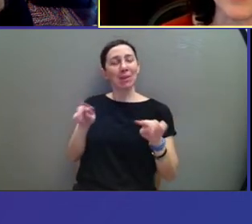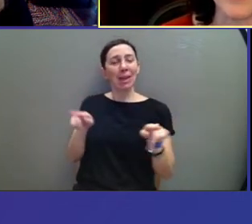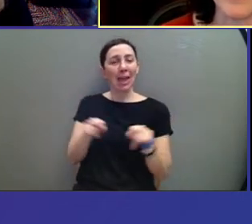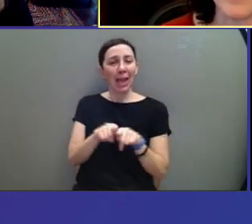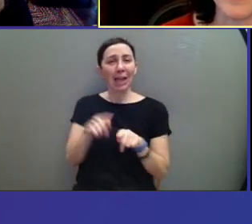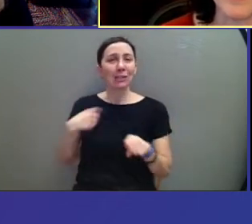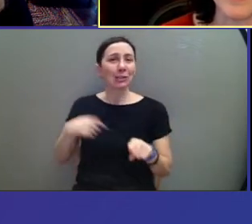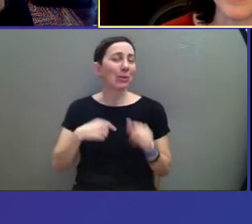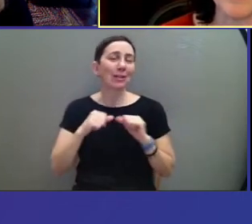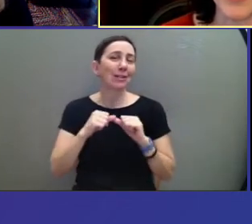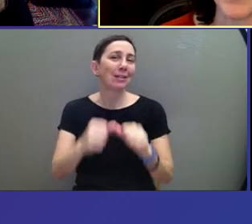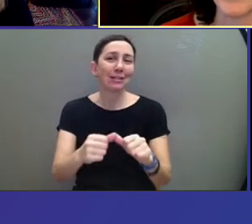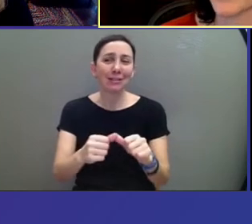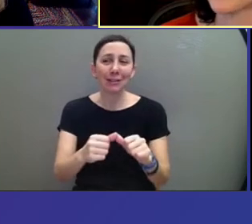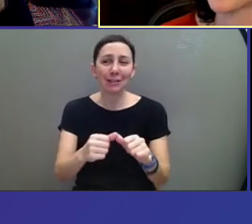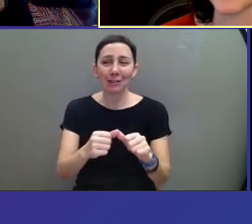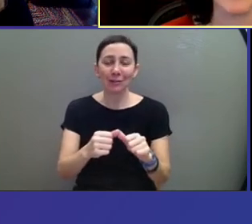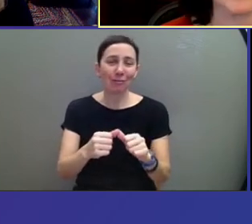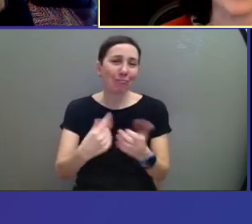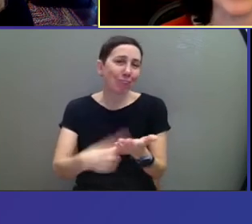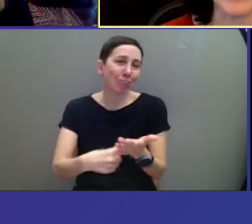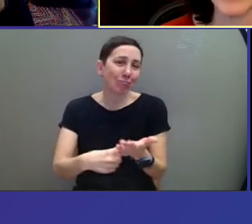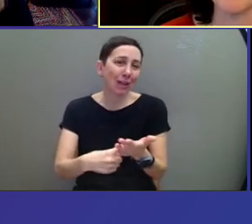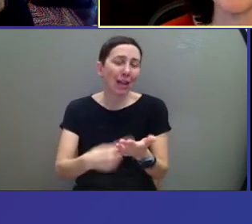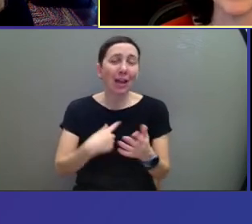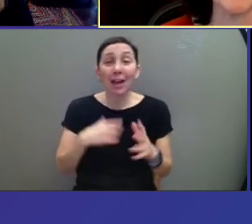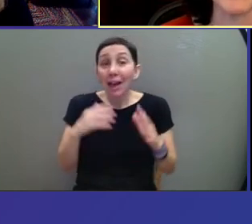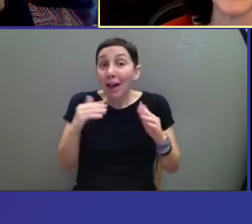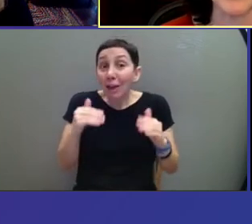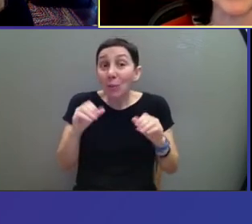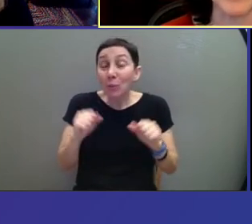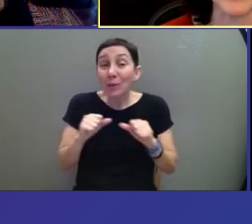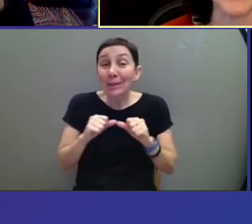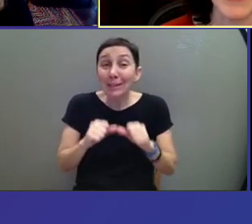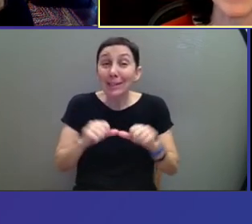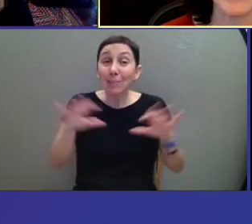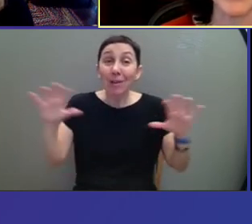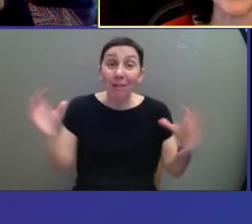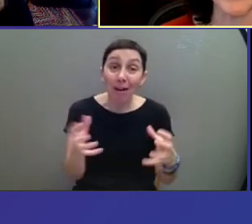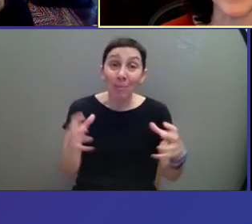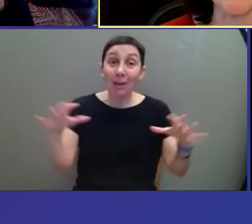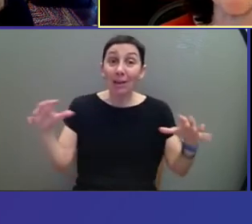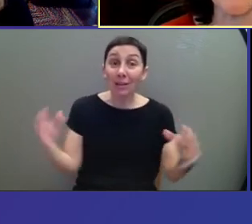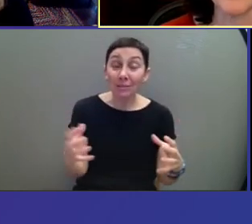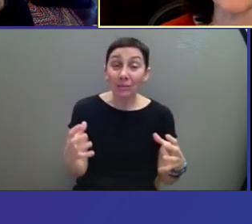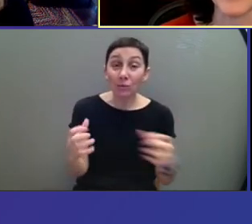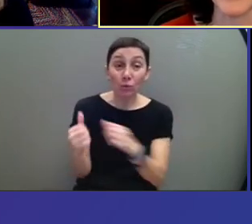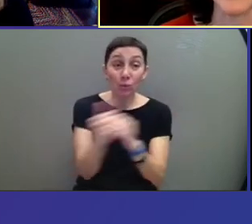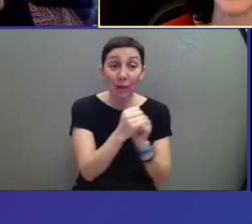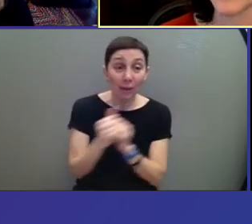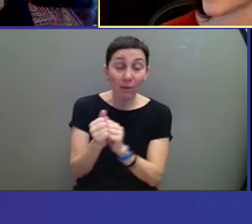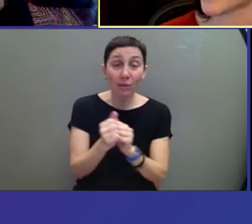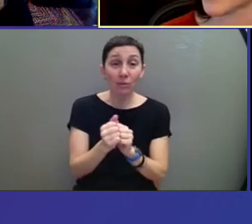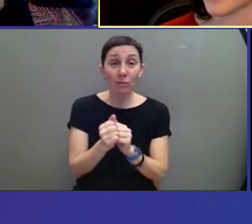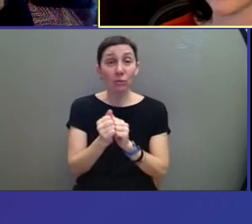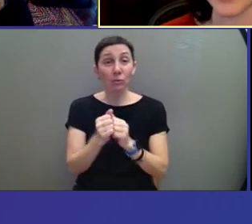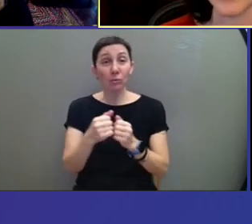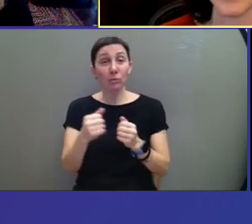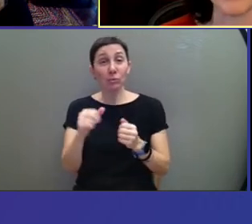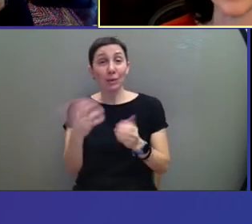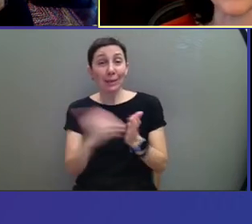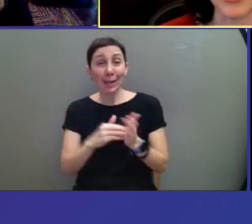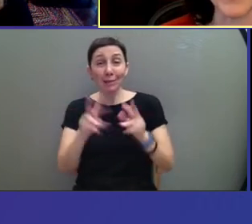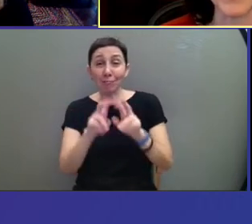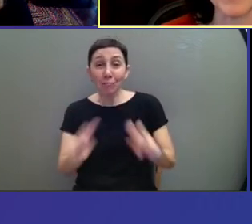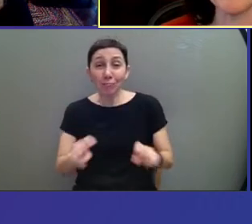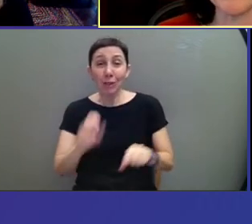to have this talk. And I hope we can keep coming together in this way to reassess and work